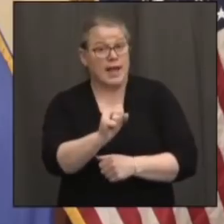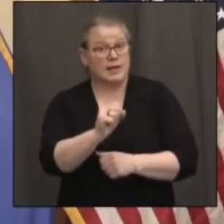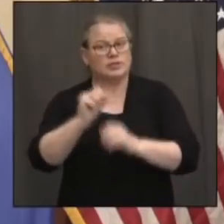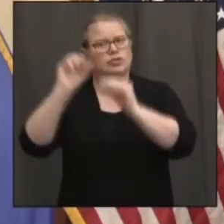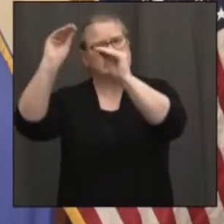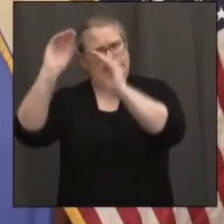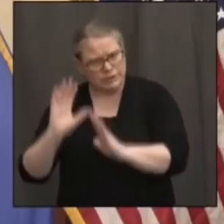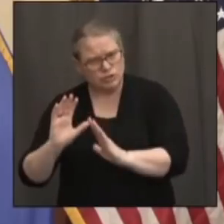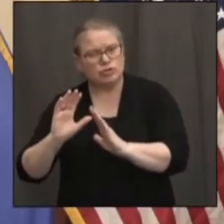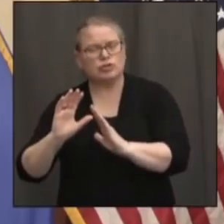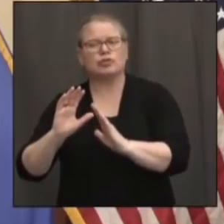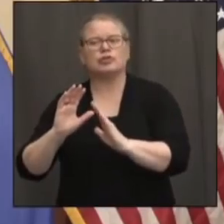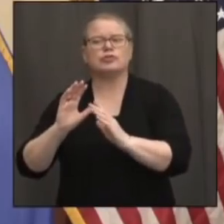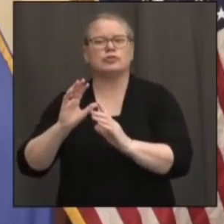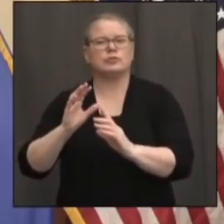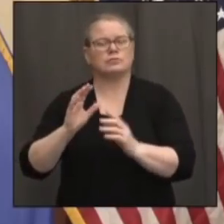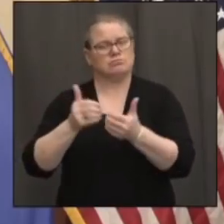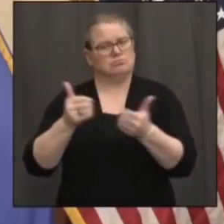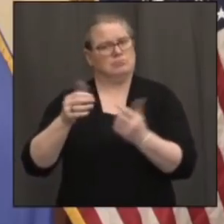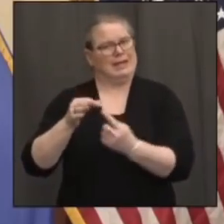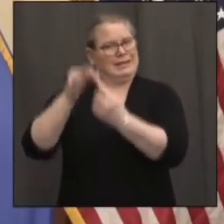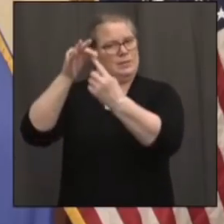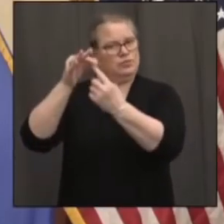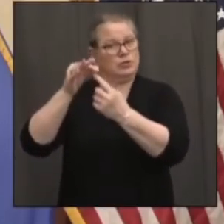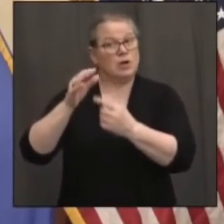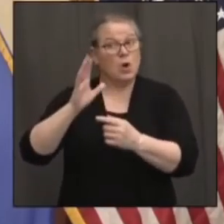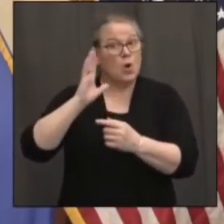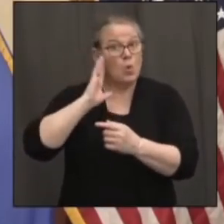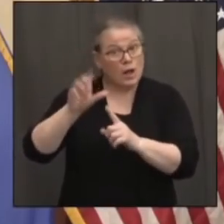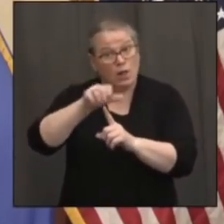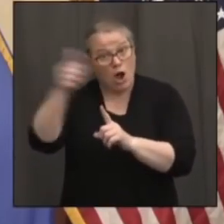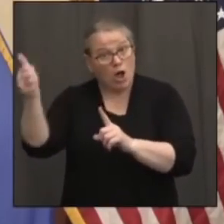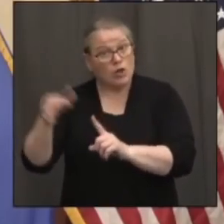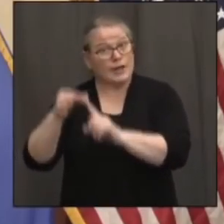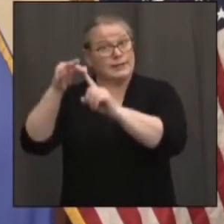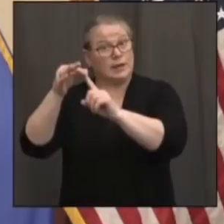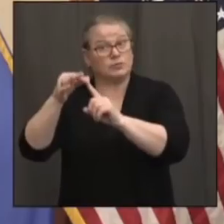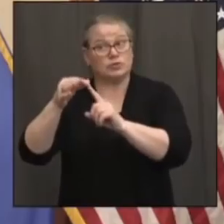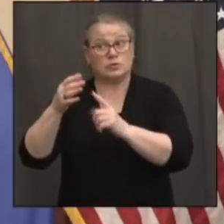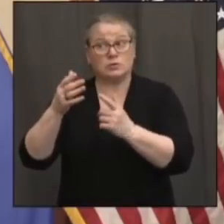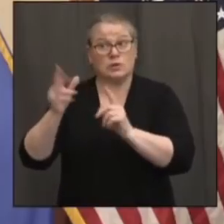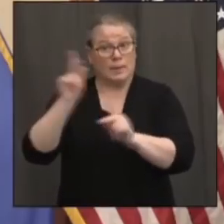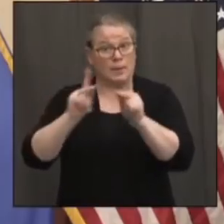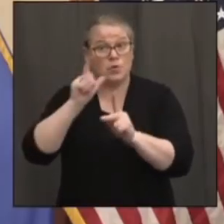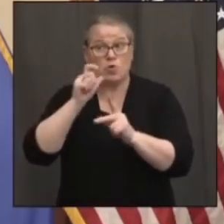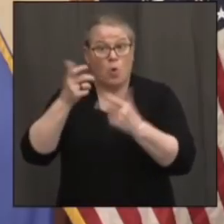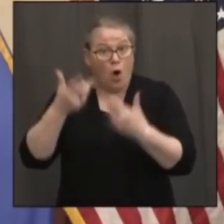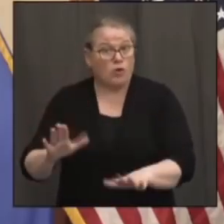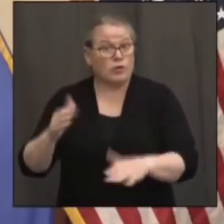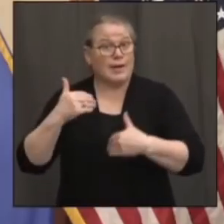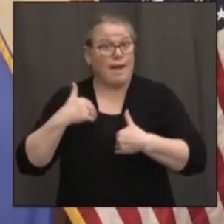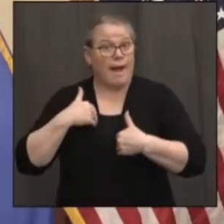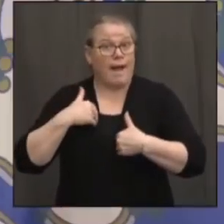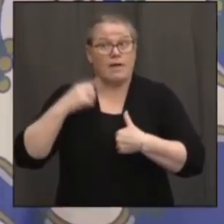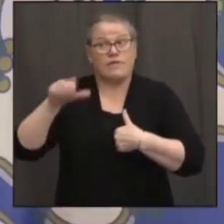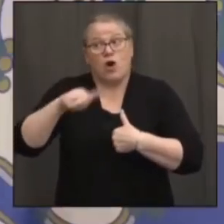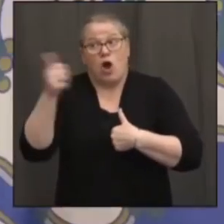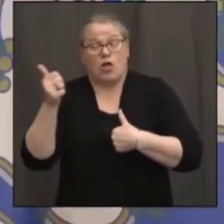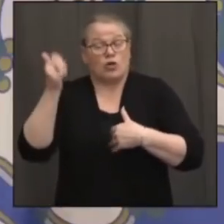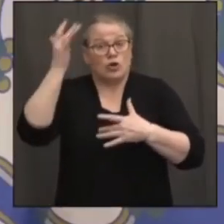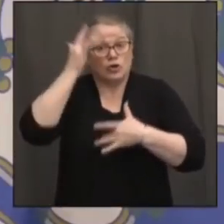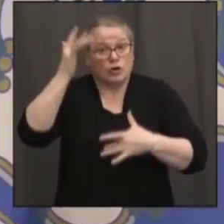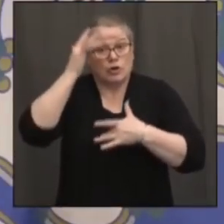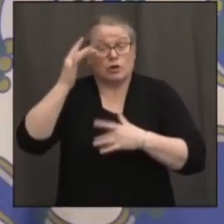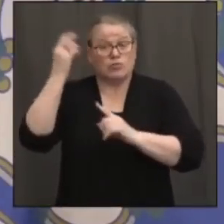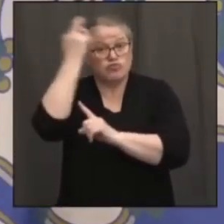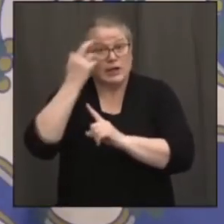such as the essential workers and the pre-existing conditions, who they were all hoping to be part of the current phase? No, because I